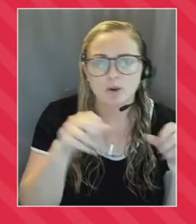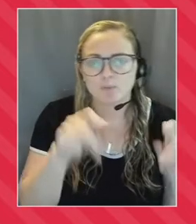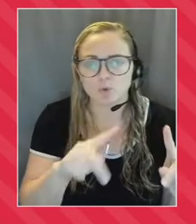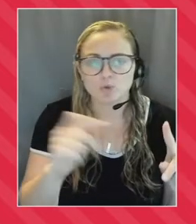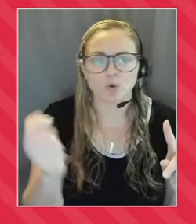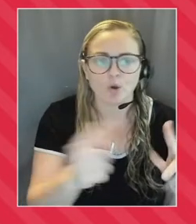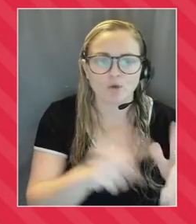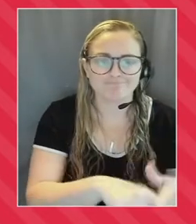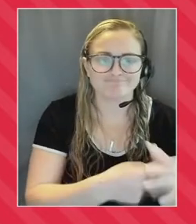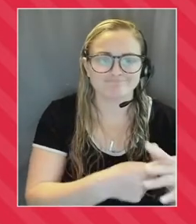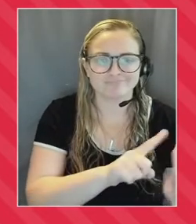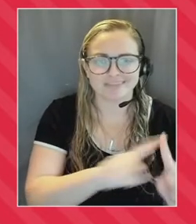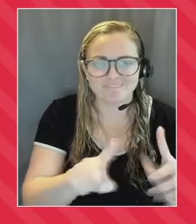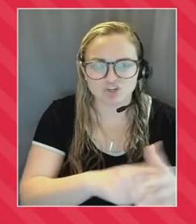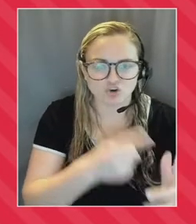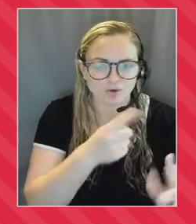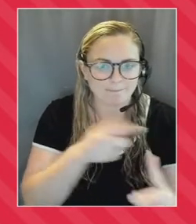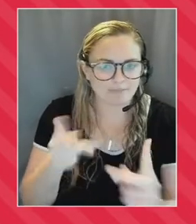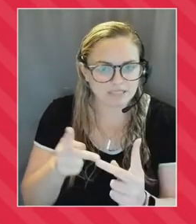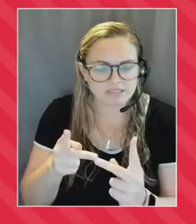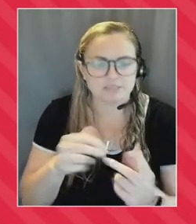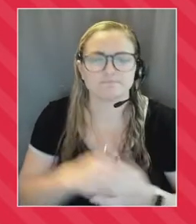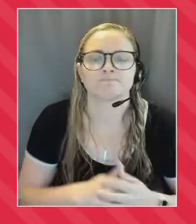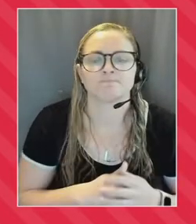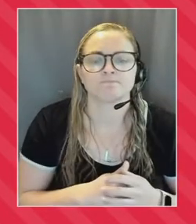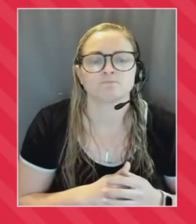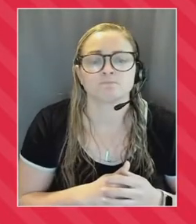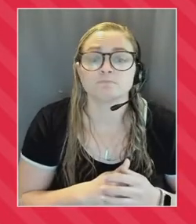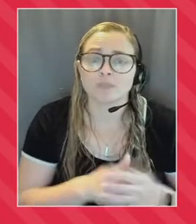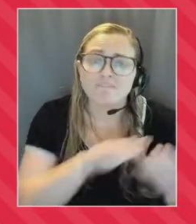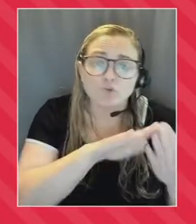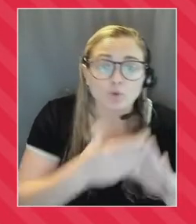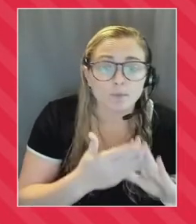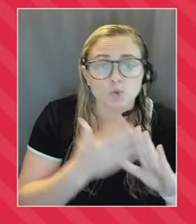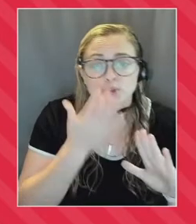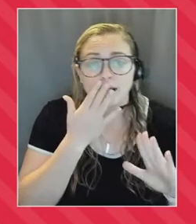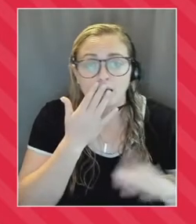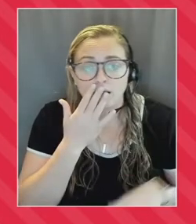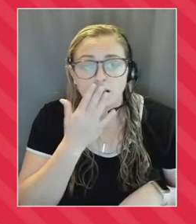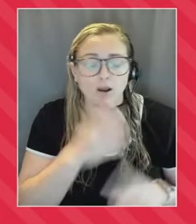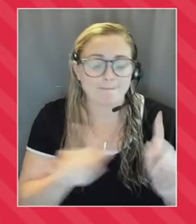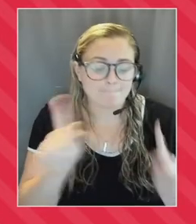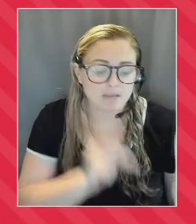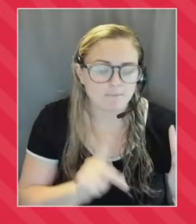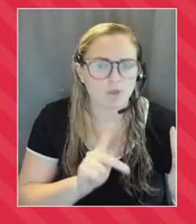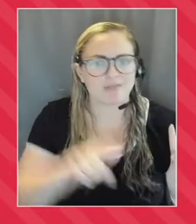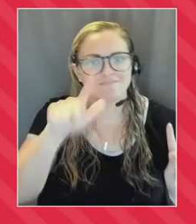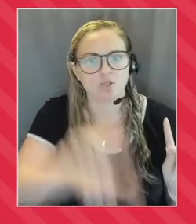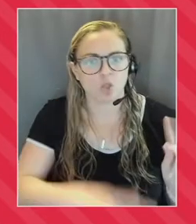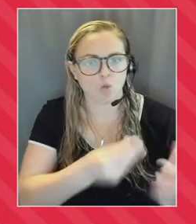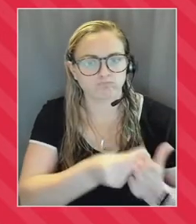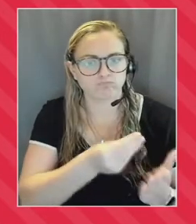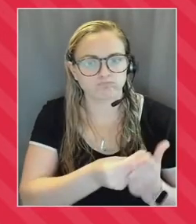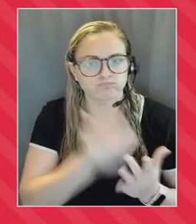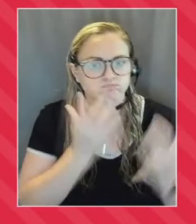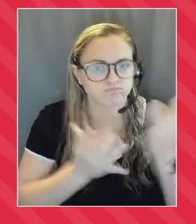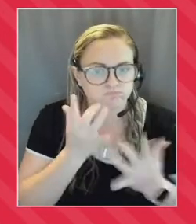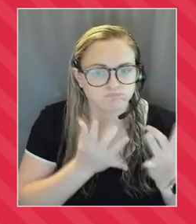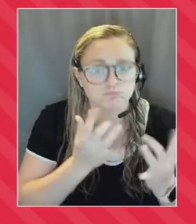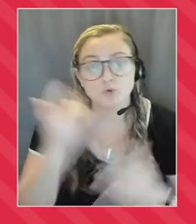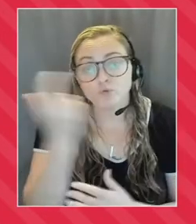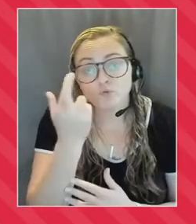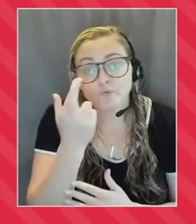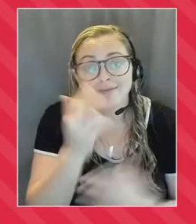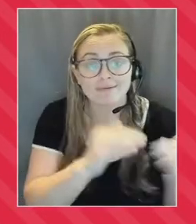begin at different starting points, especially in communities of color and those experiencing low wealth. To realize equity, we